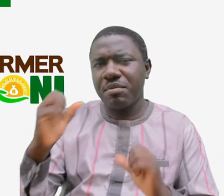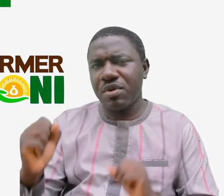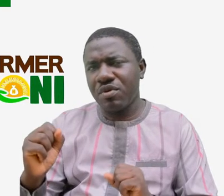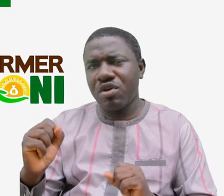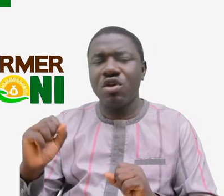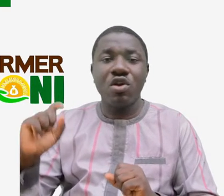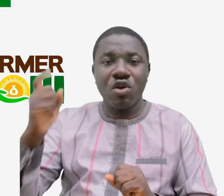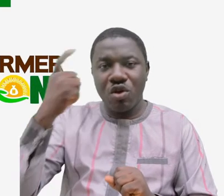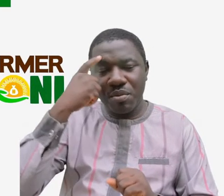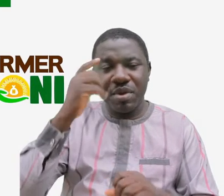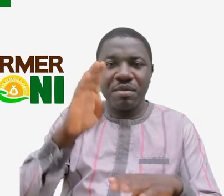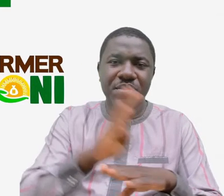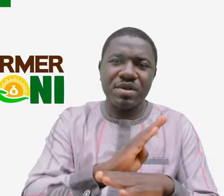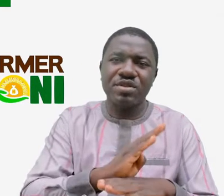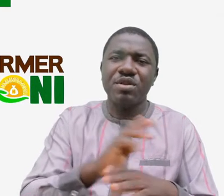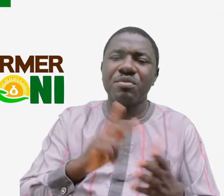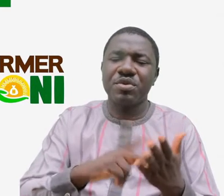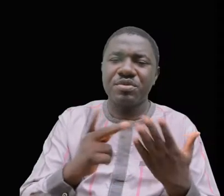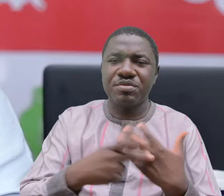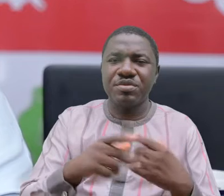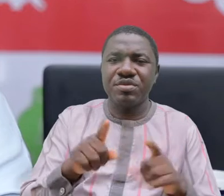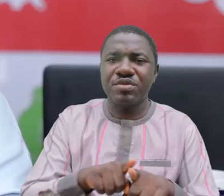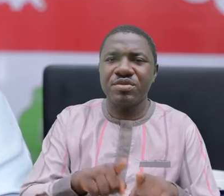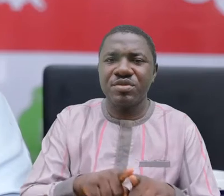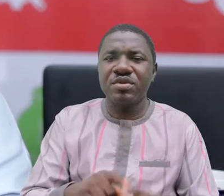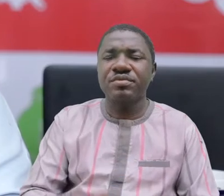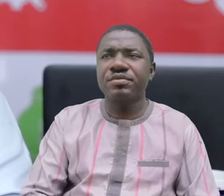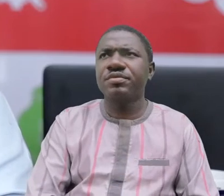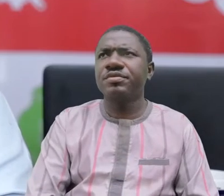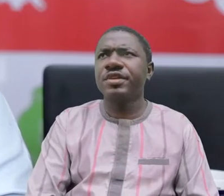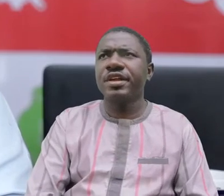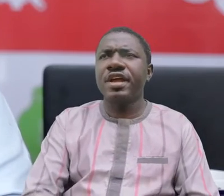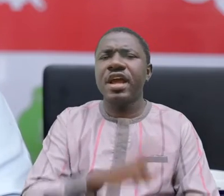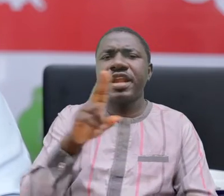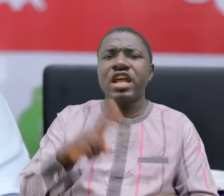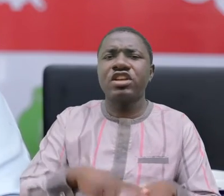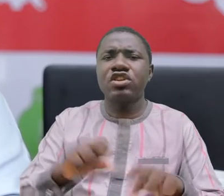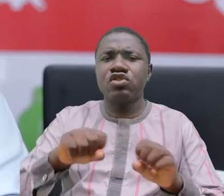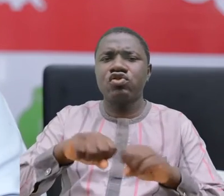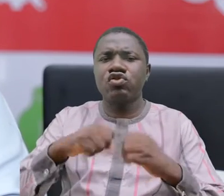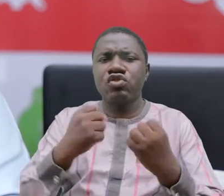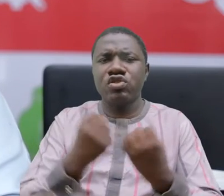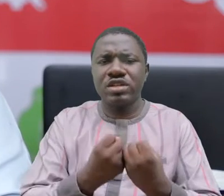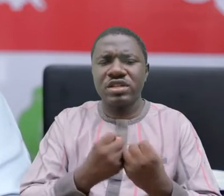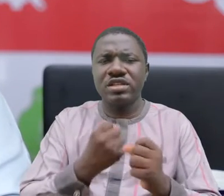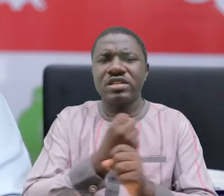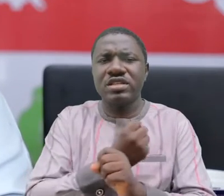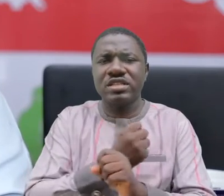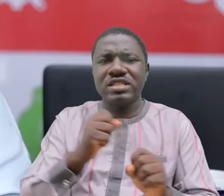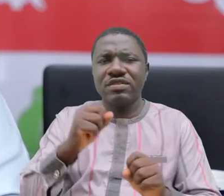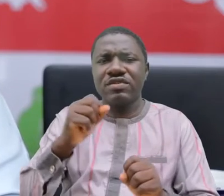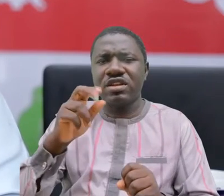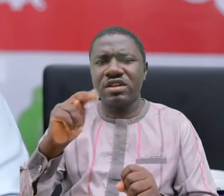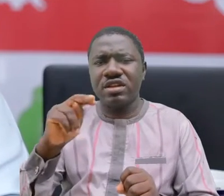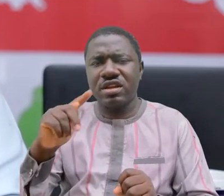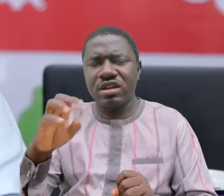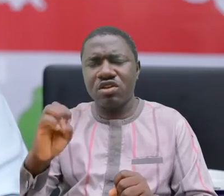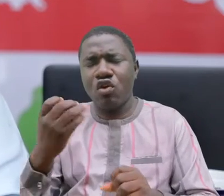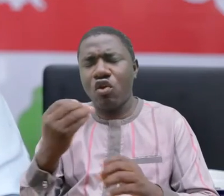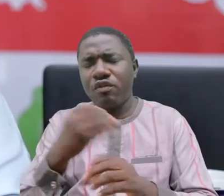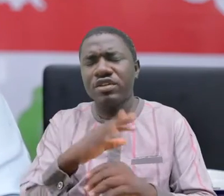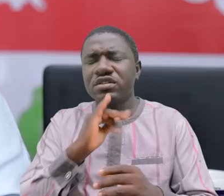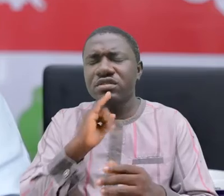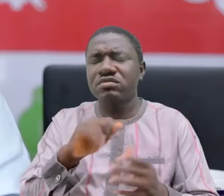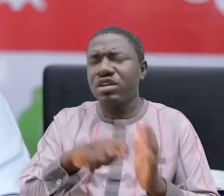Government Enterprise and Empowerment Program. The National Social Safety Net Coordinating Office is a key partner. The National Cash